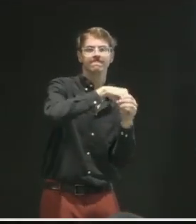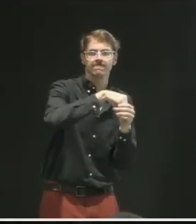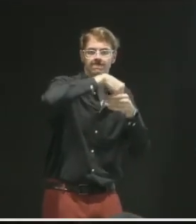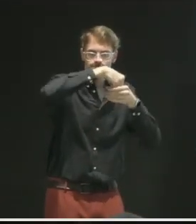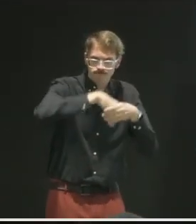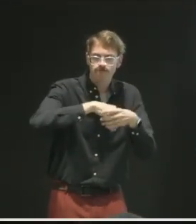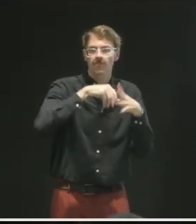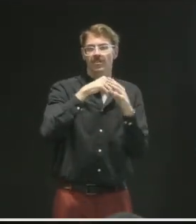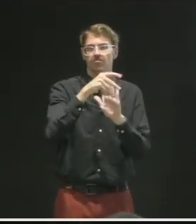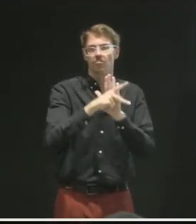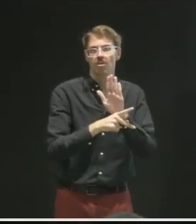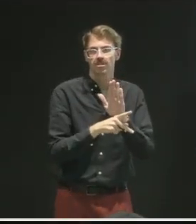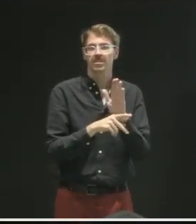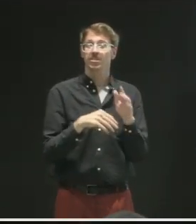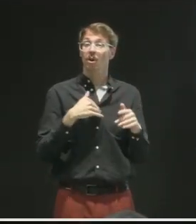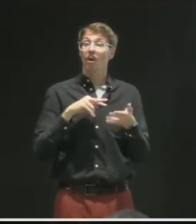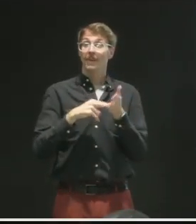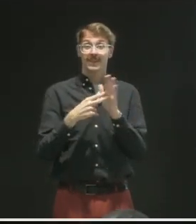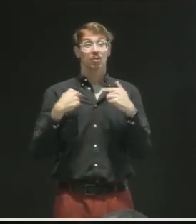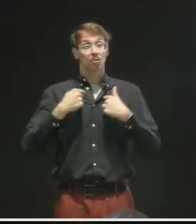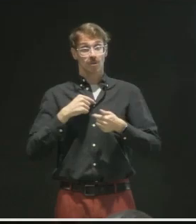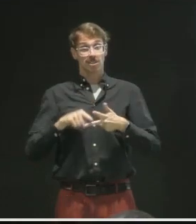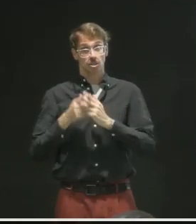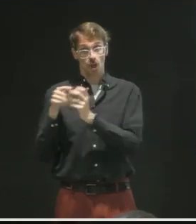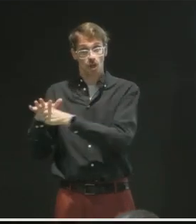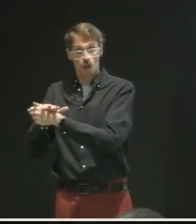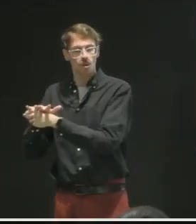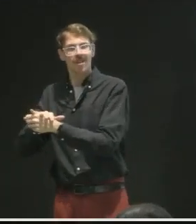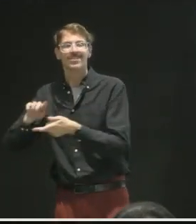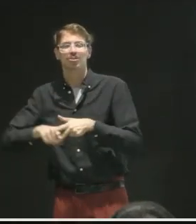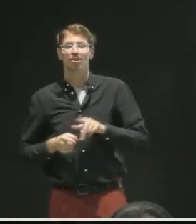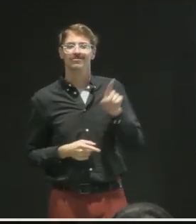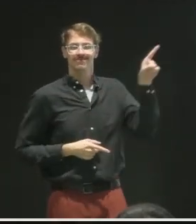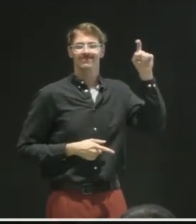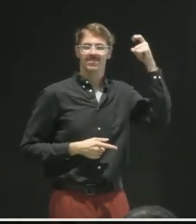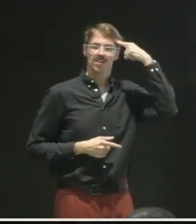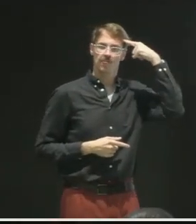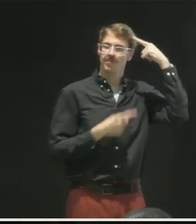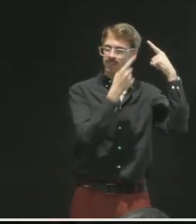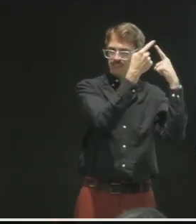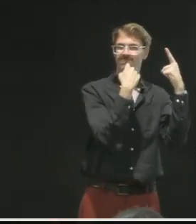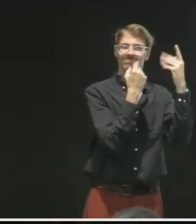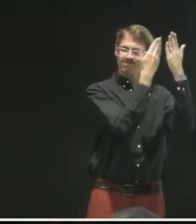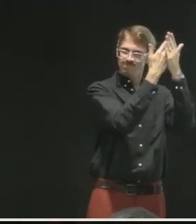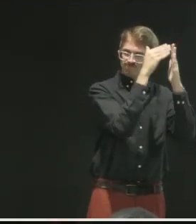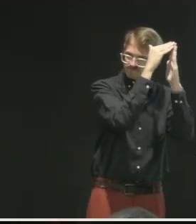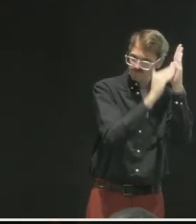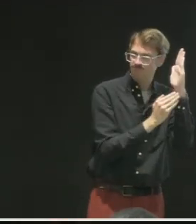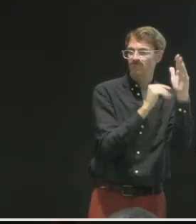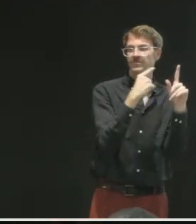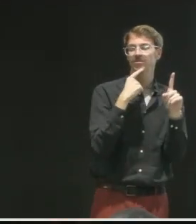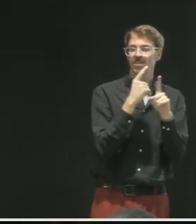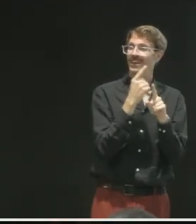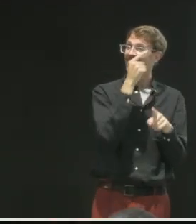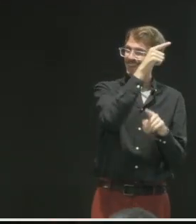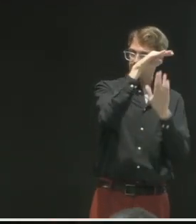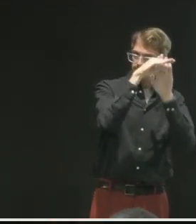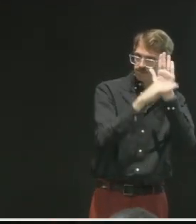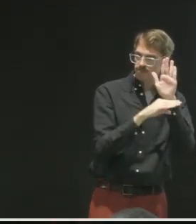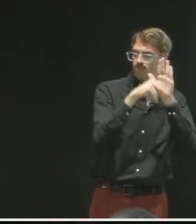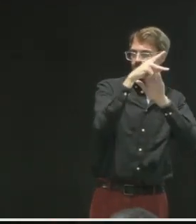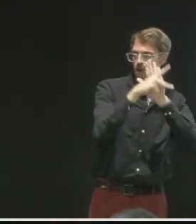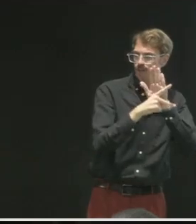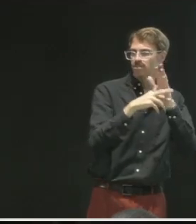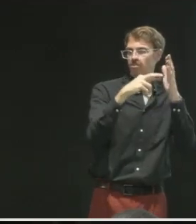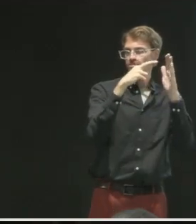really, at that level of governance, of ensuring that there's a correct enabling environment, and in terms of your policies